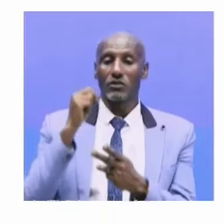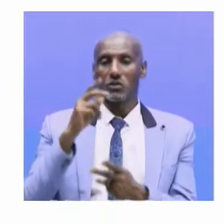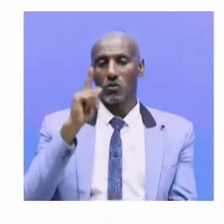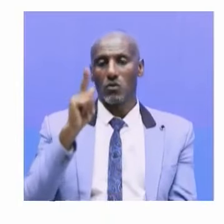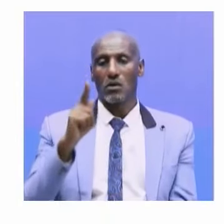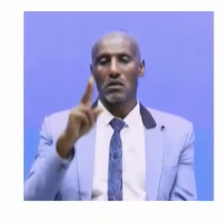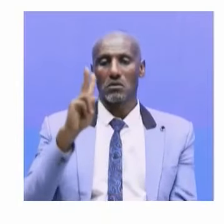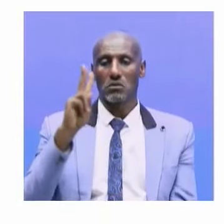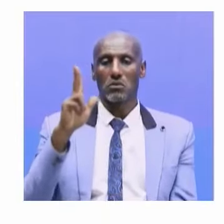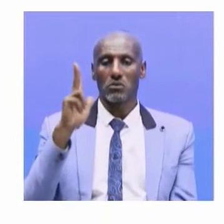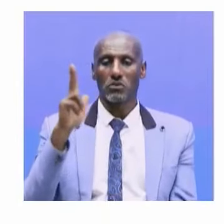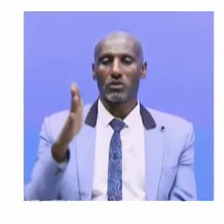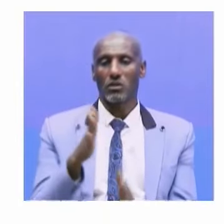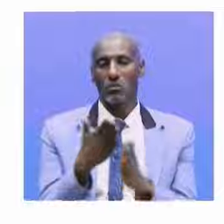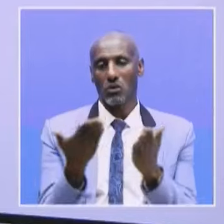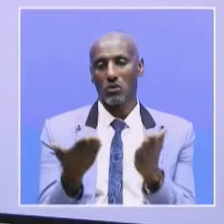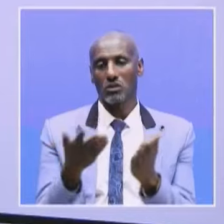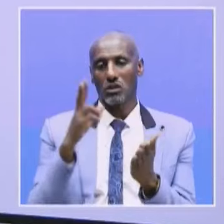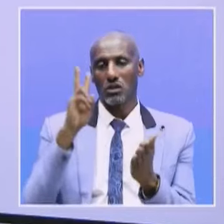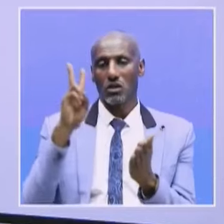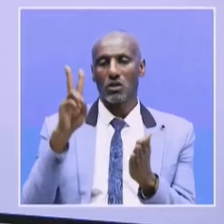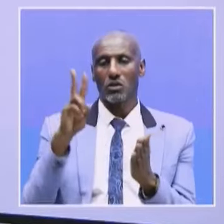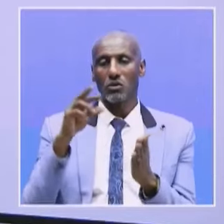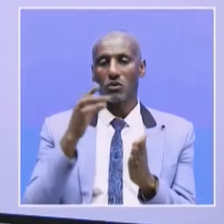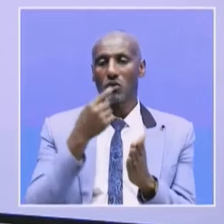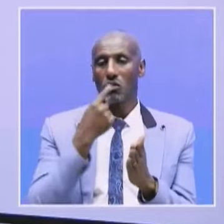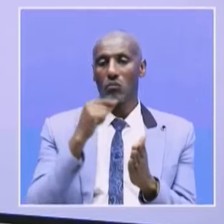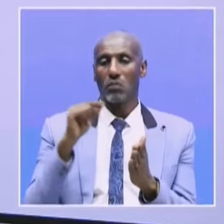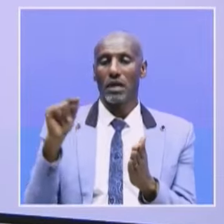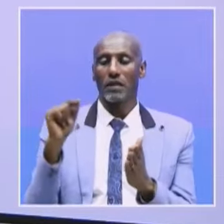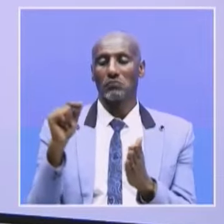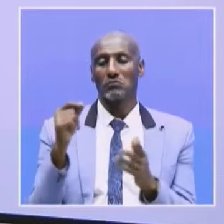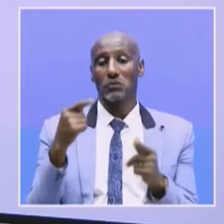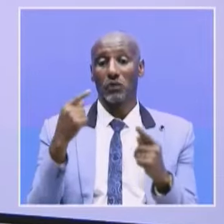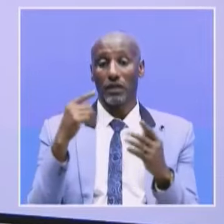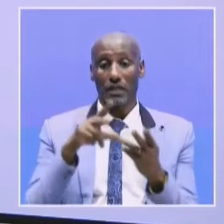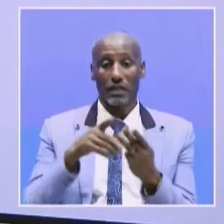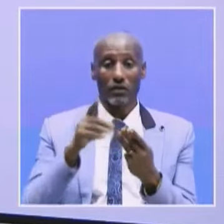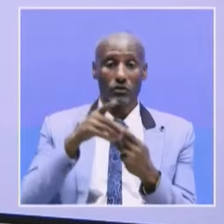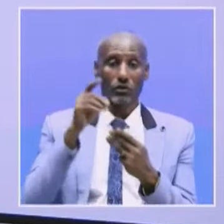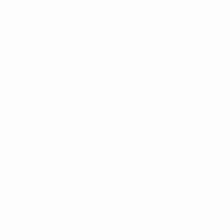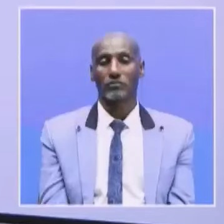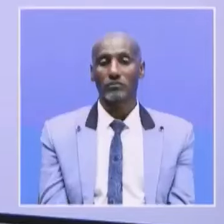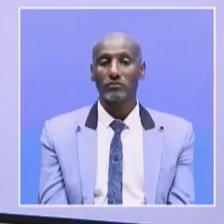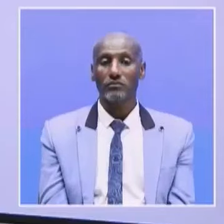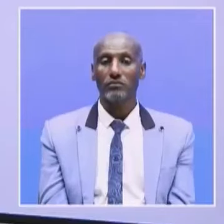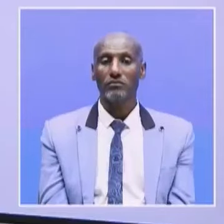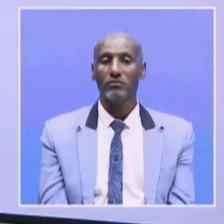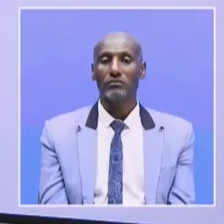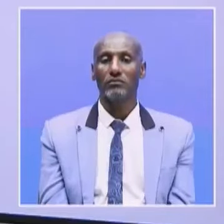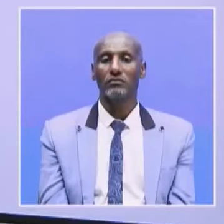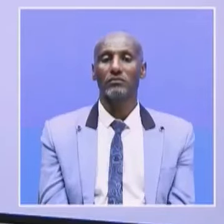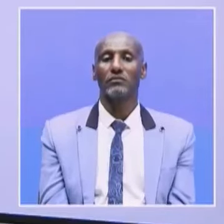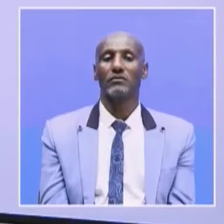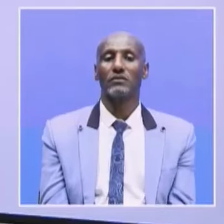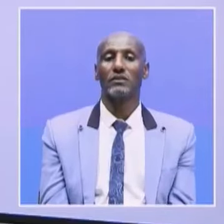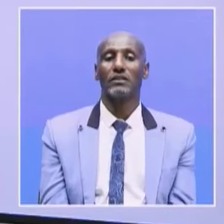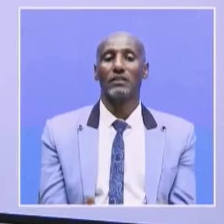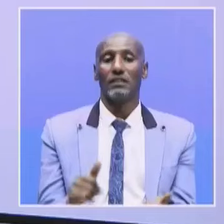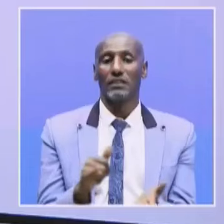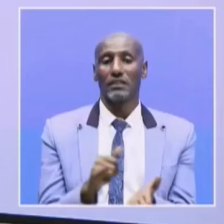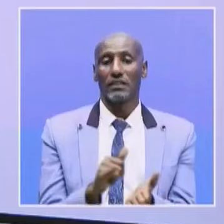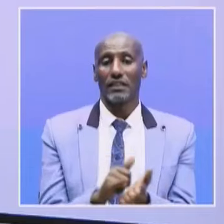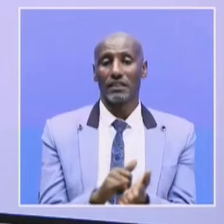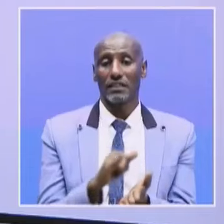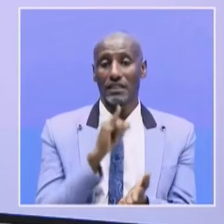books. You can count them. These are called countable nouns. When we come to a countable noun, that's not easy